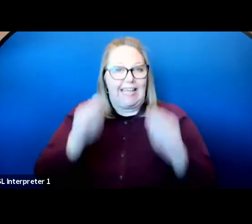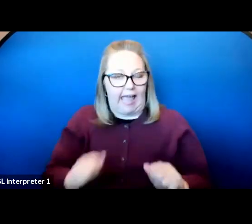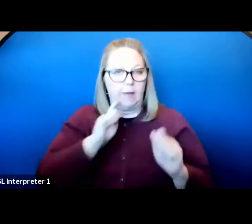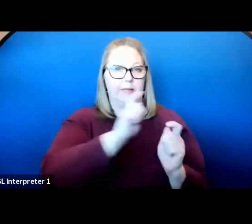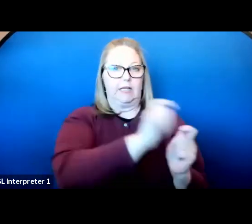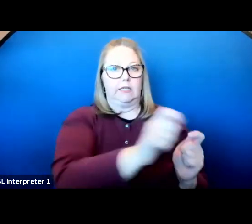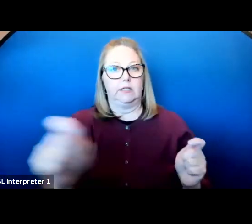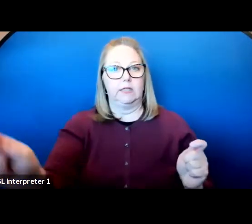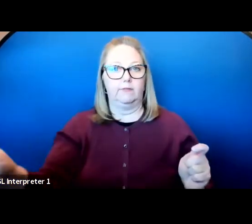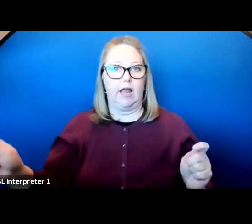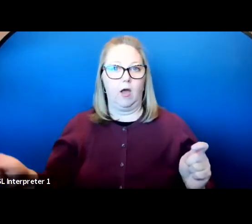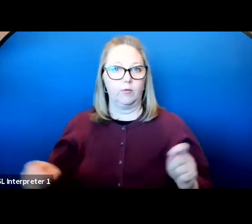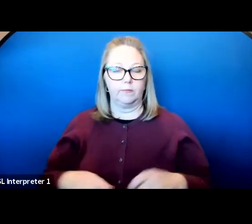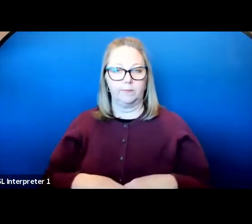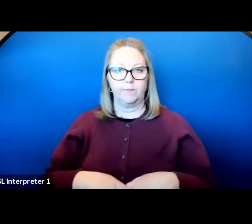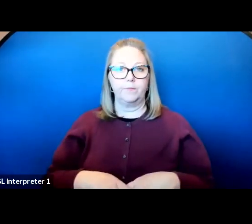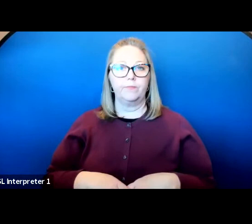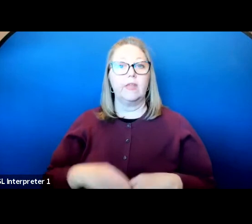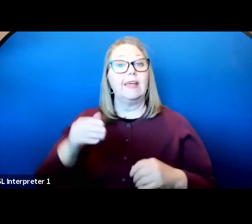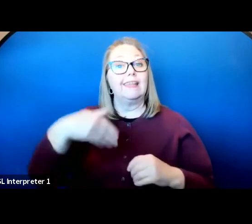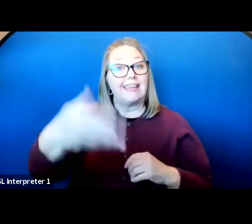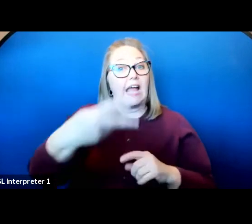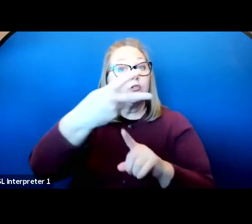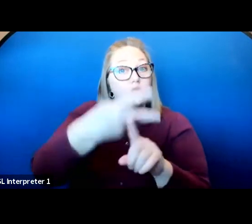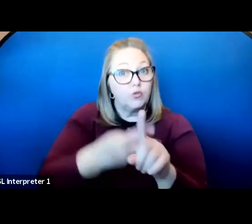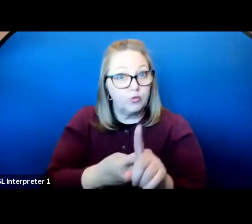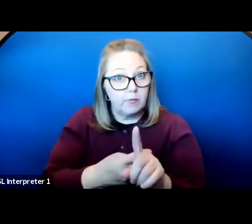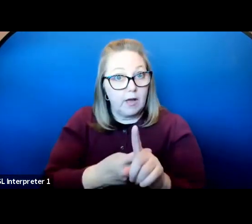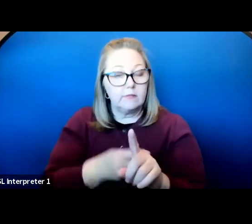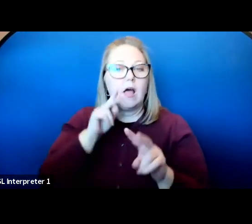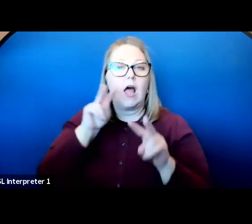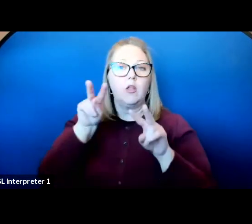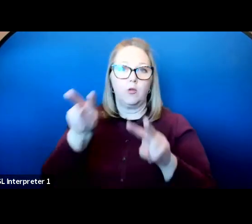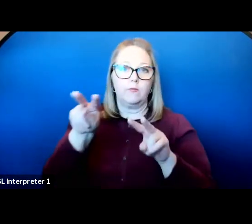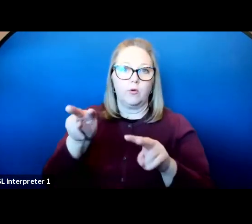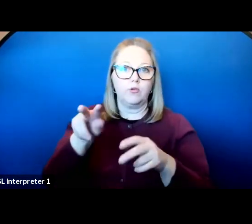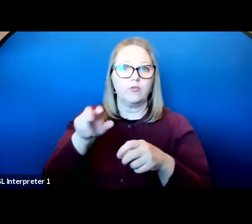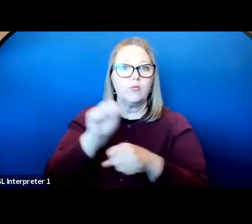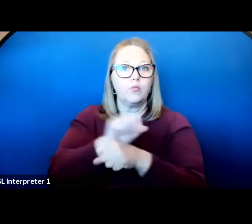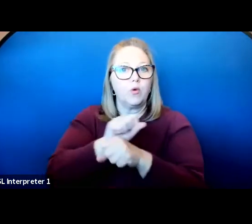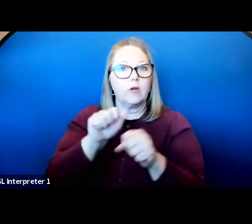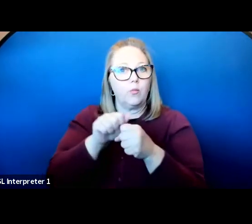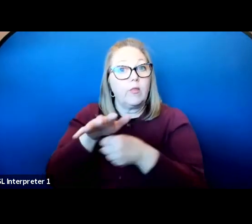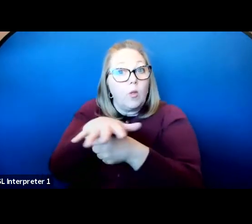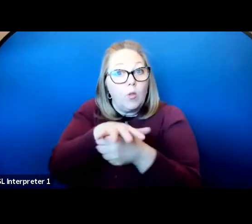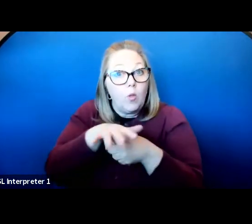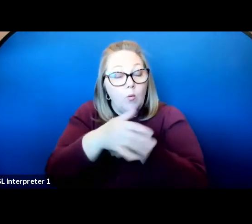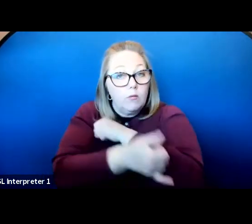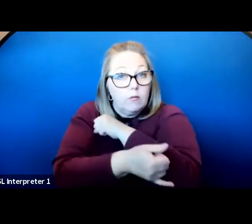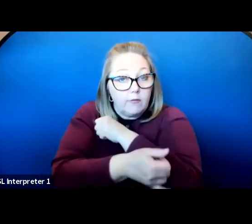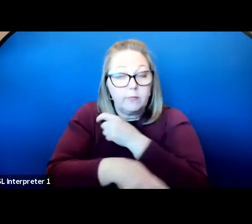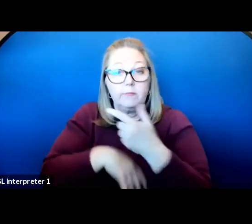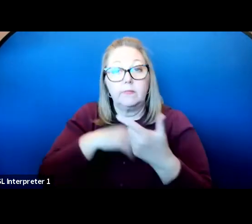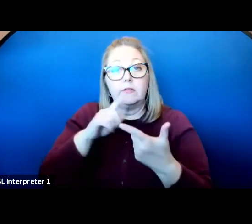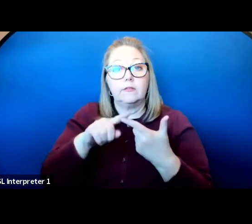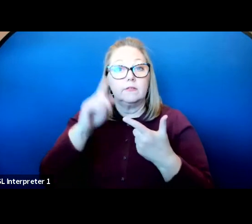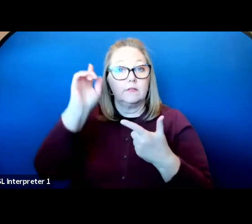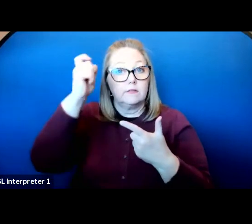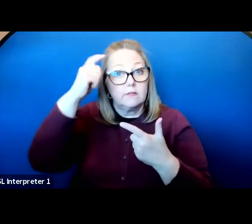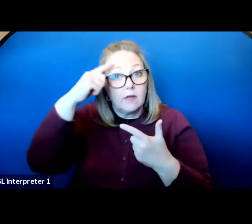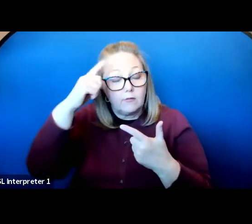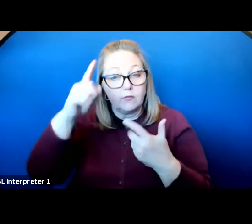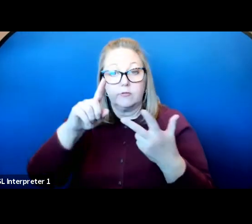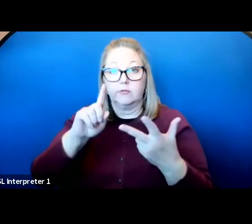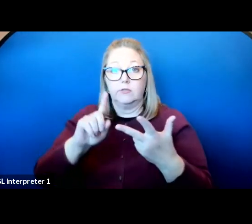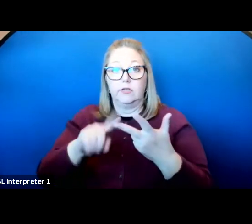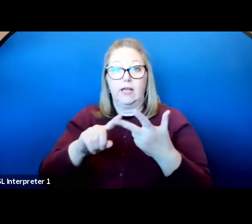much look forward to, during this legislative session, working with local jurisdictions, our state agencies, and our community partners to